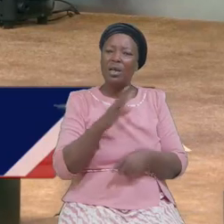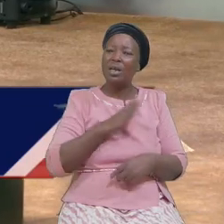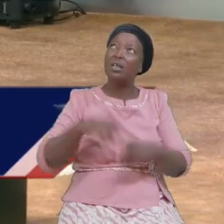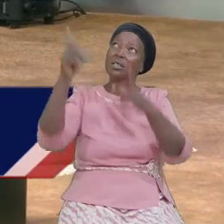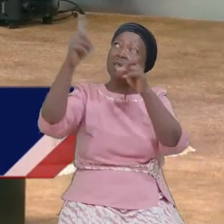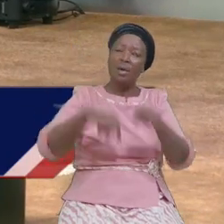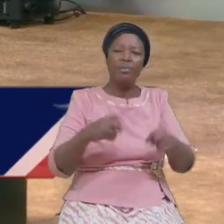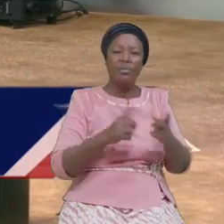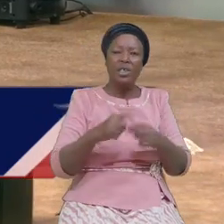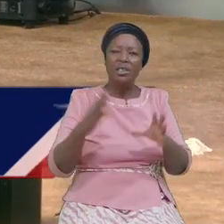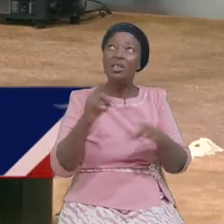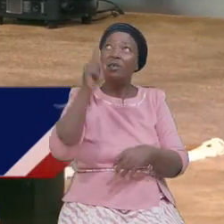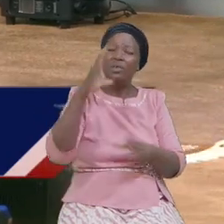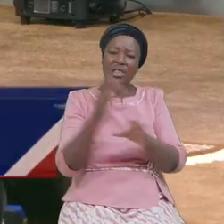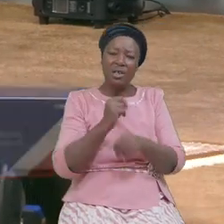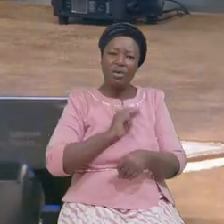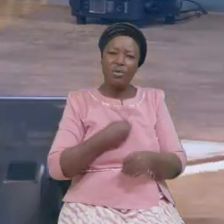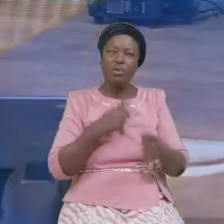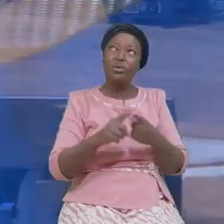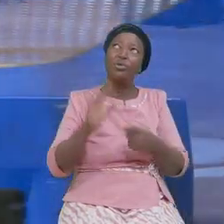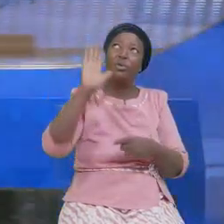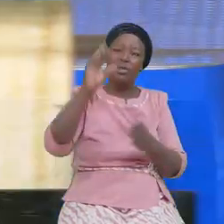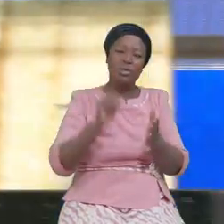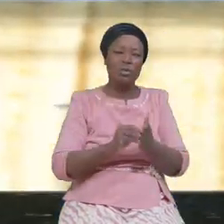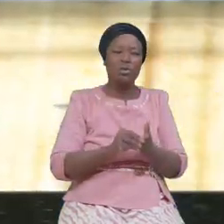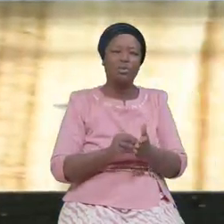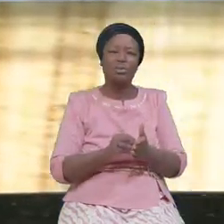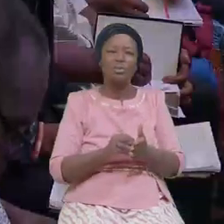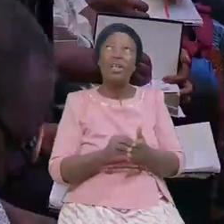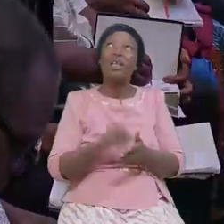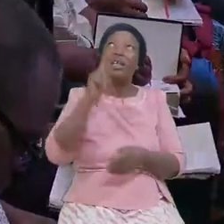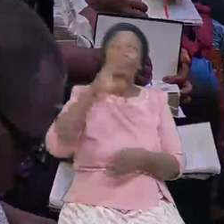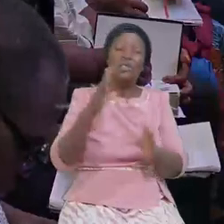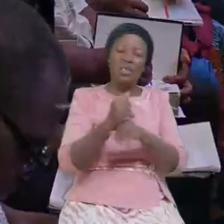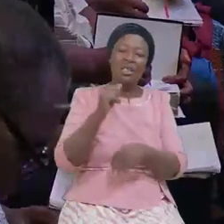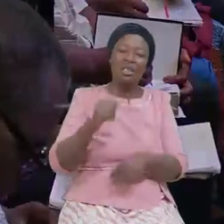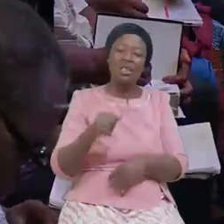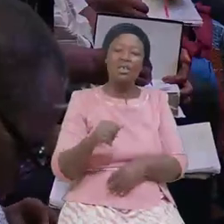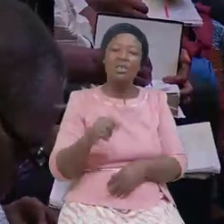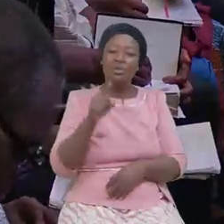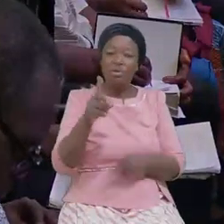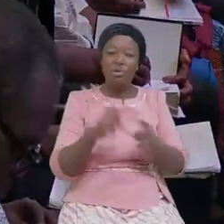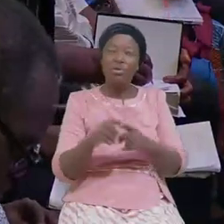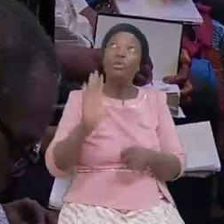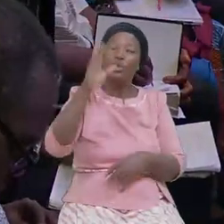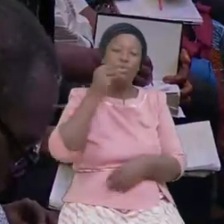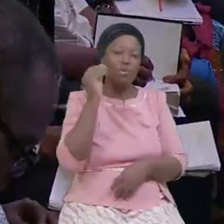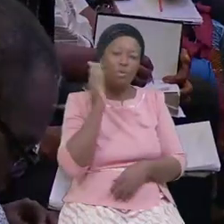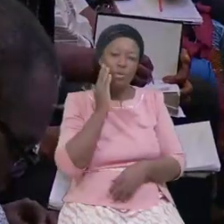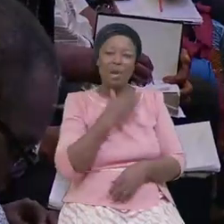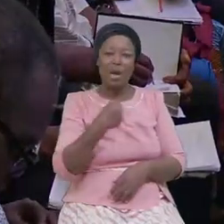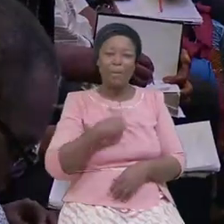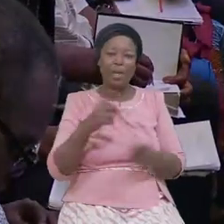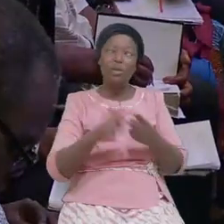comes, he'll take us to his home. He'll take you to his home. Take me to his home. And all of us, as